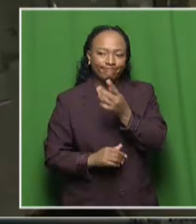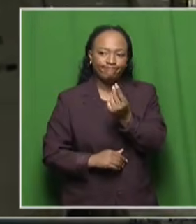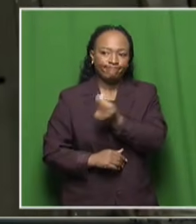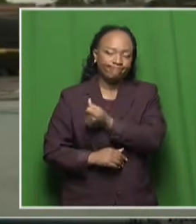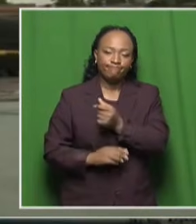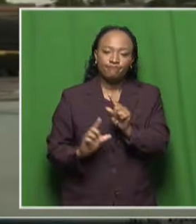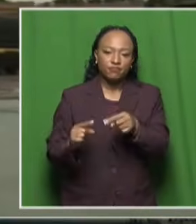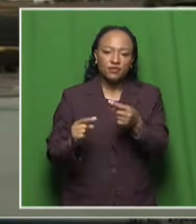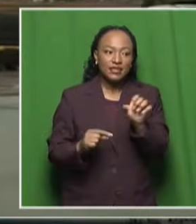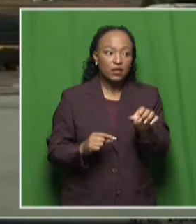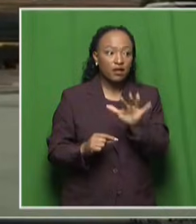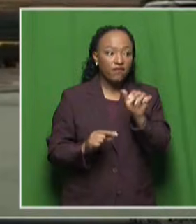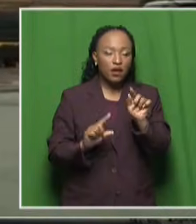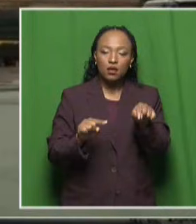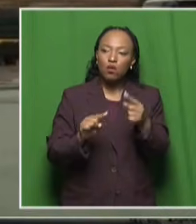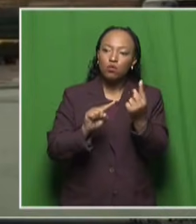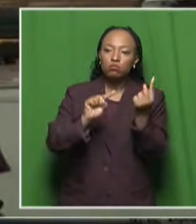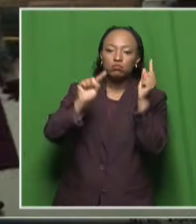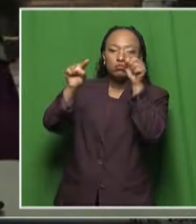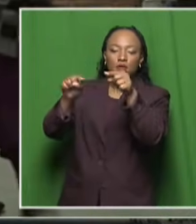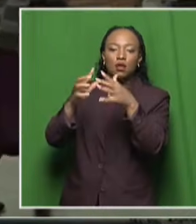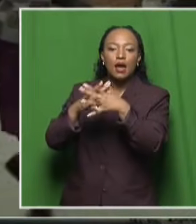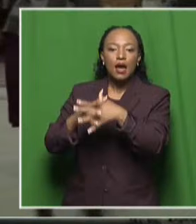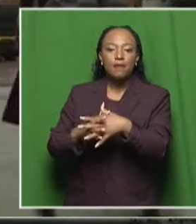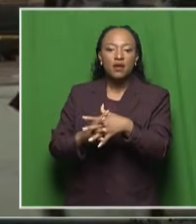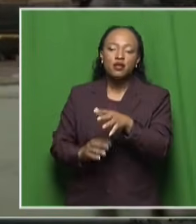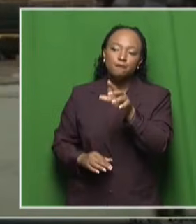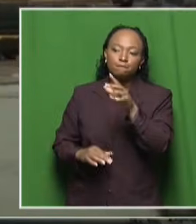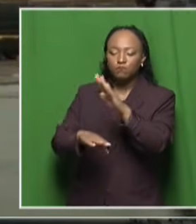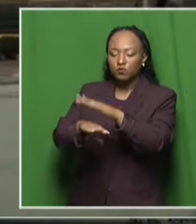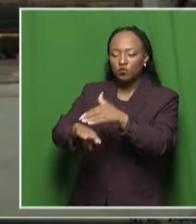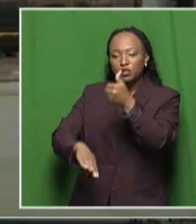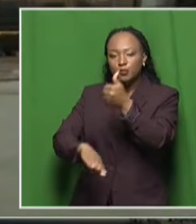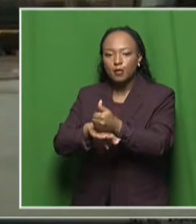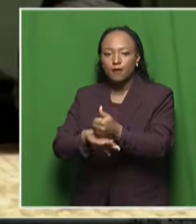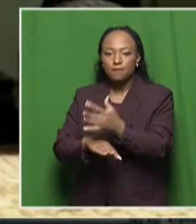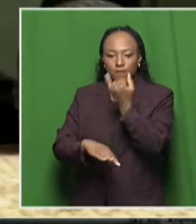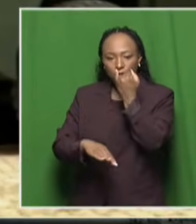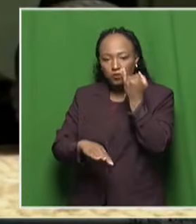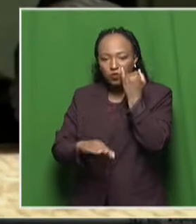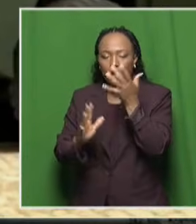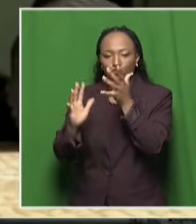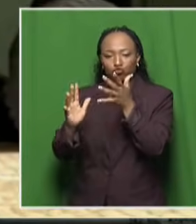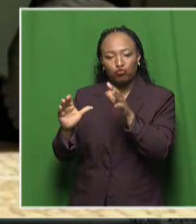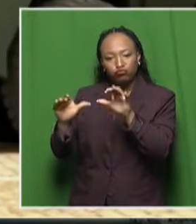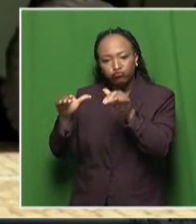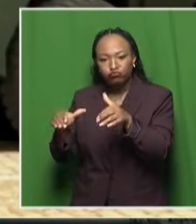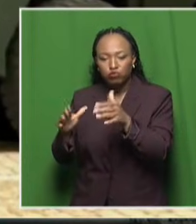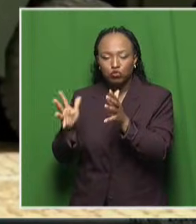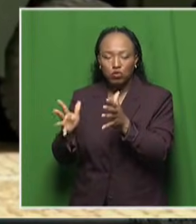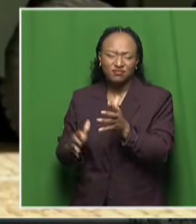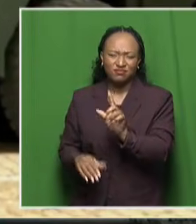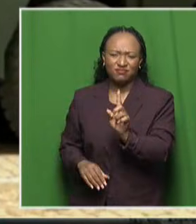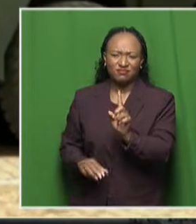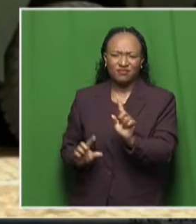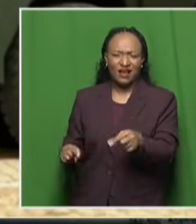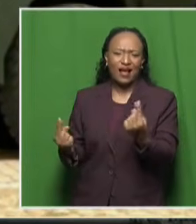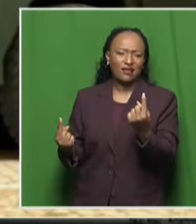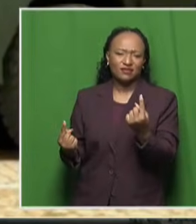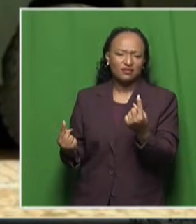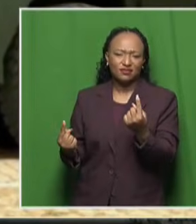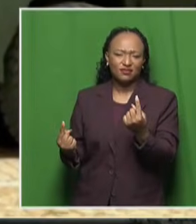move to the United States and say we're setting up an entity there to deal with drug trafficking from the US and so on. You can't do